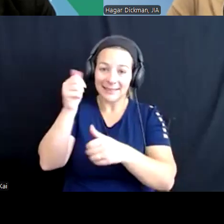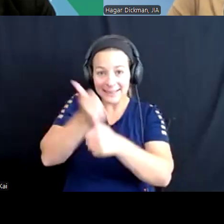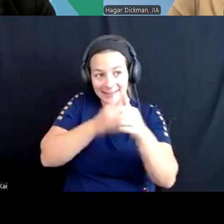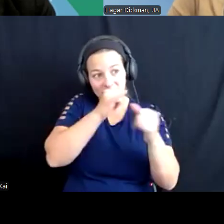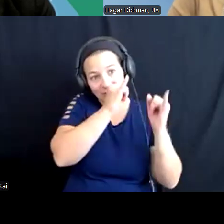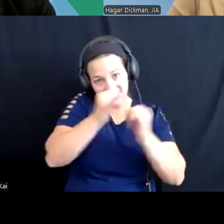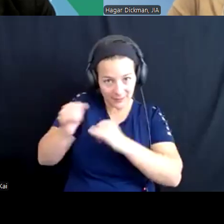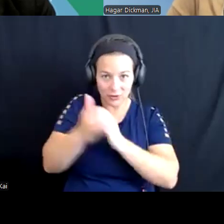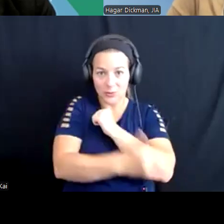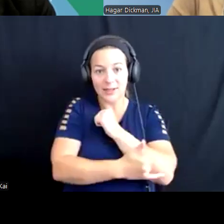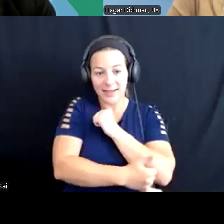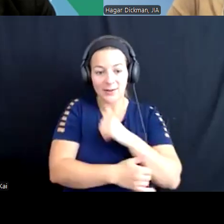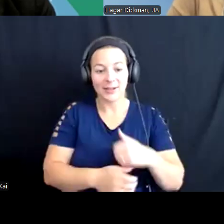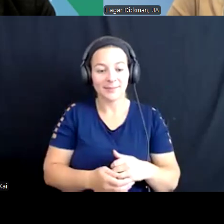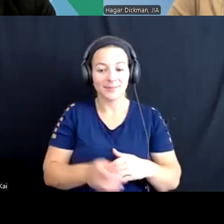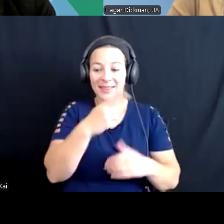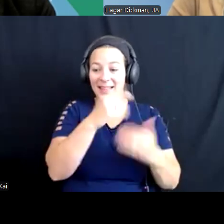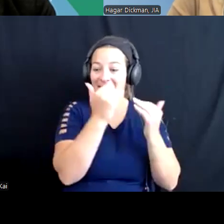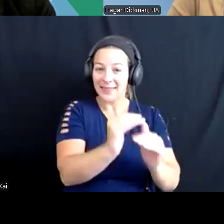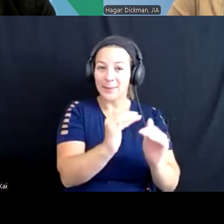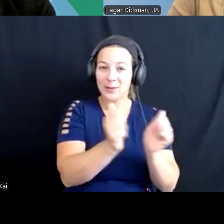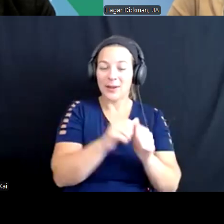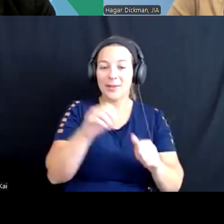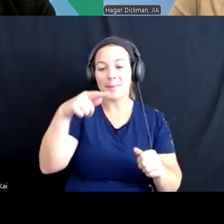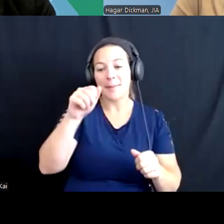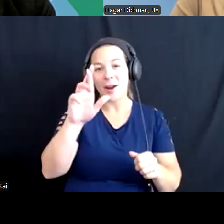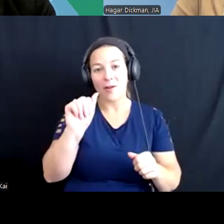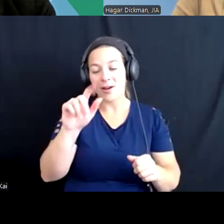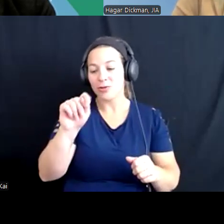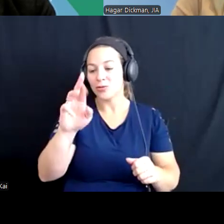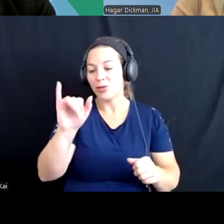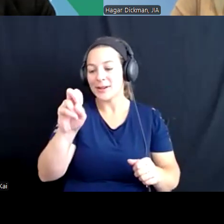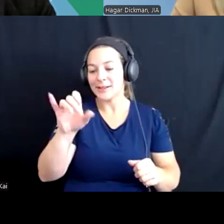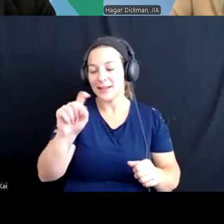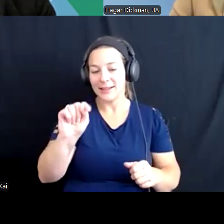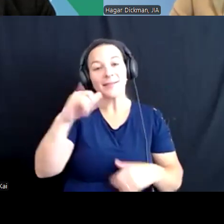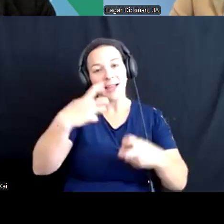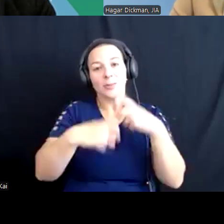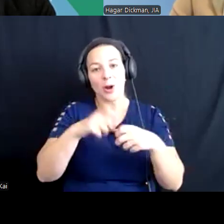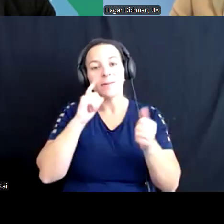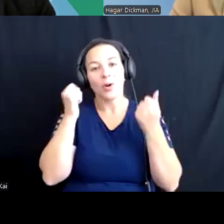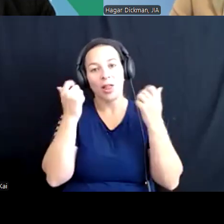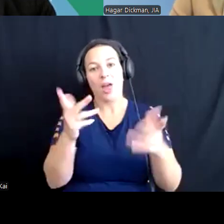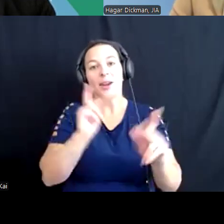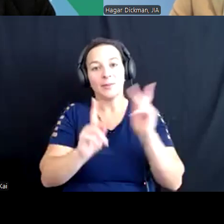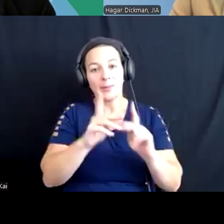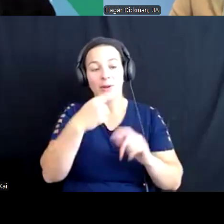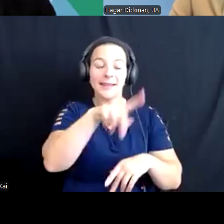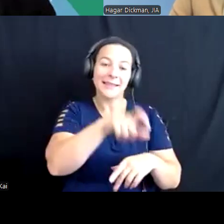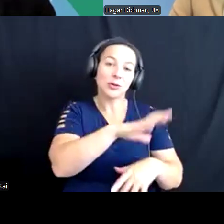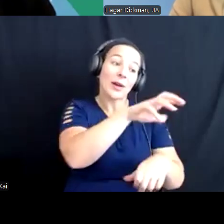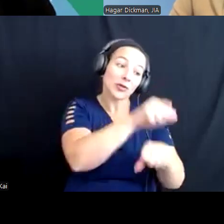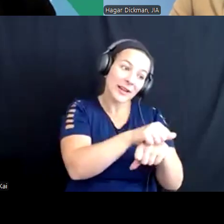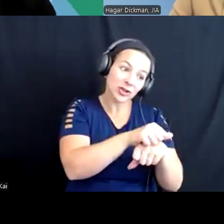The limits of paratransit are problems for a lot of people. The need to make reservations